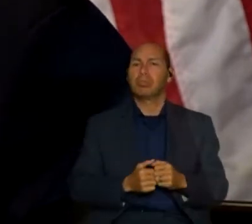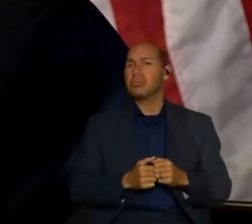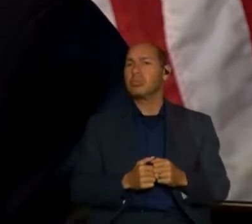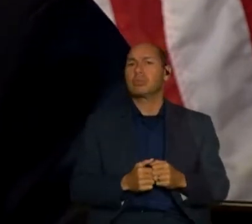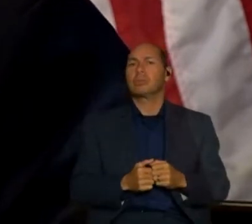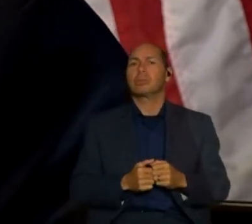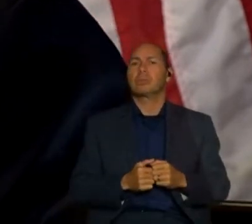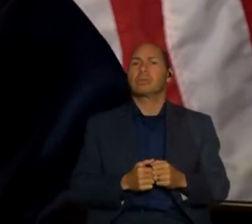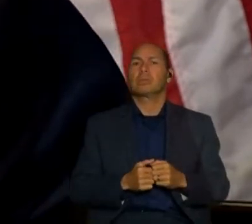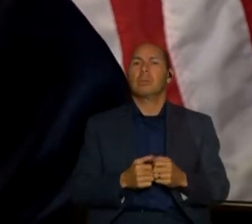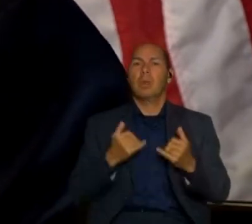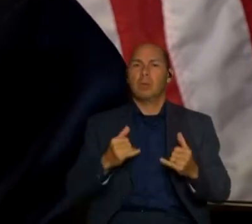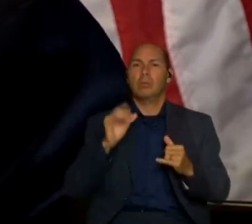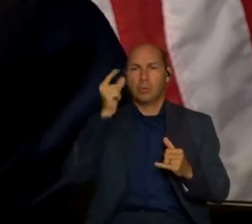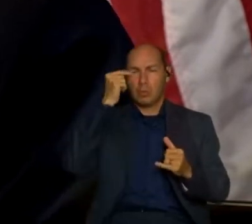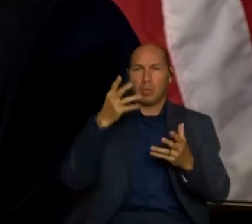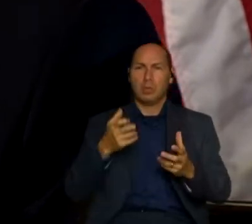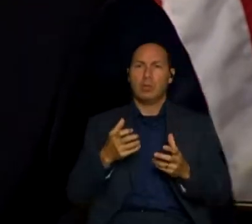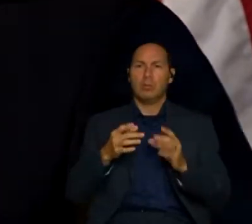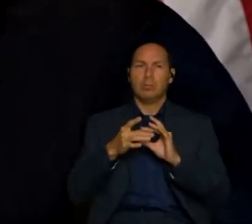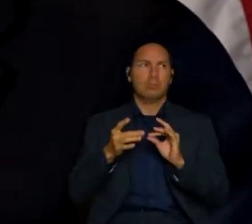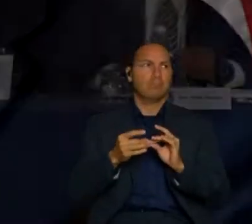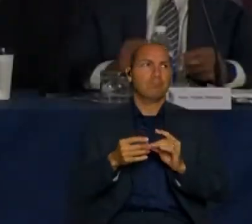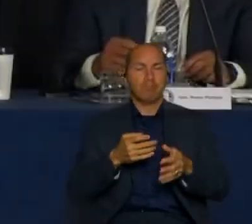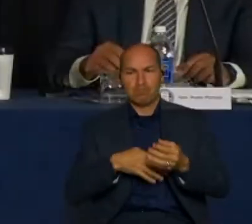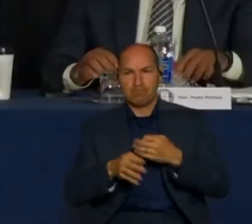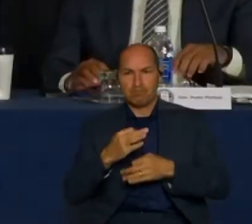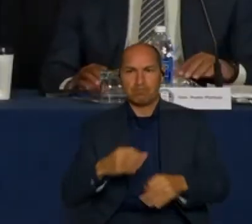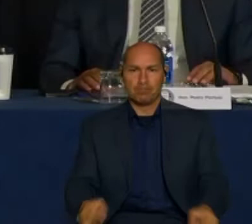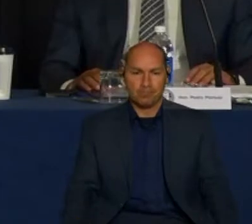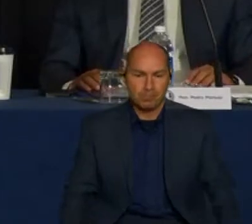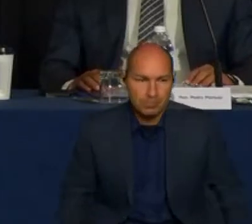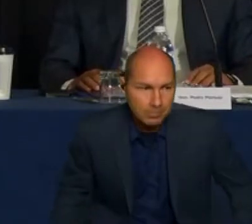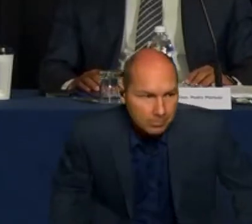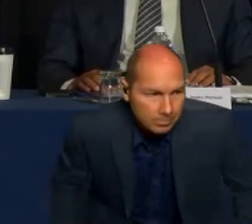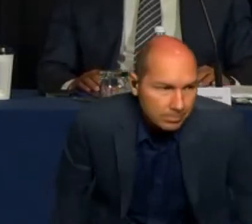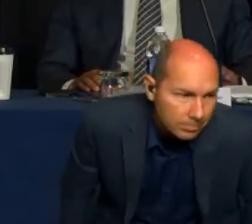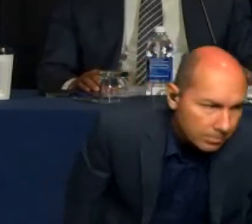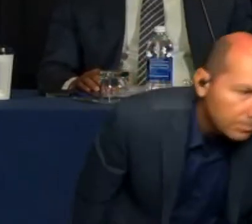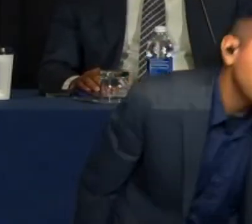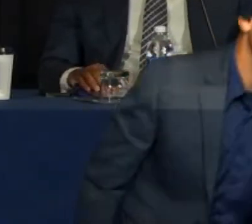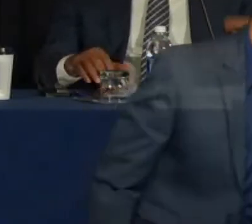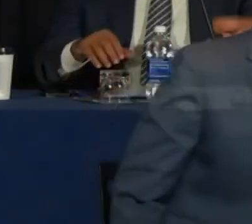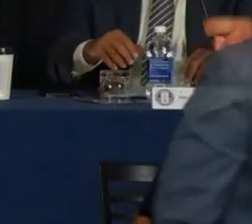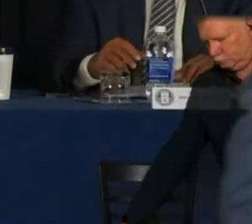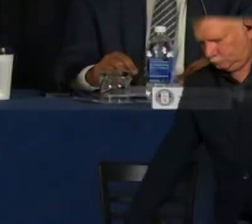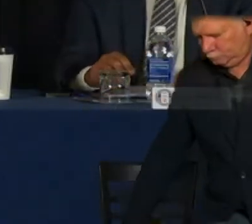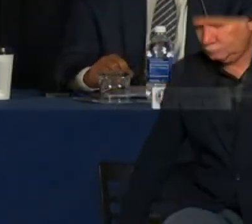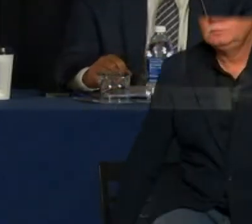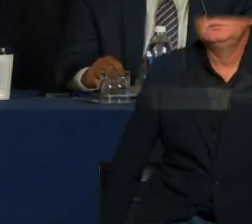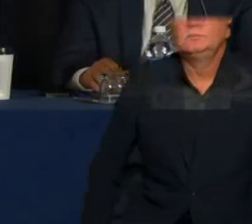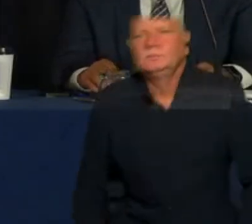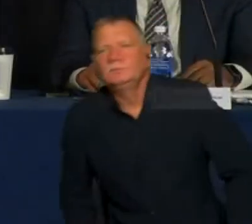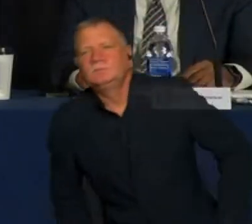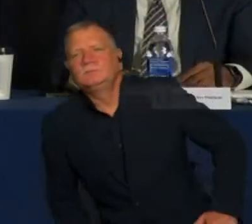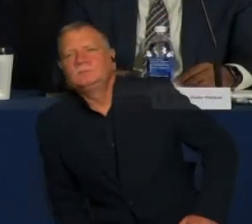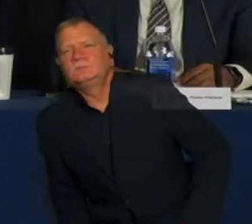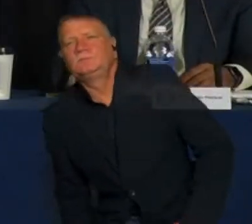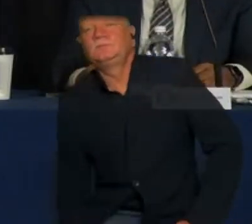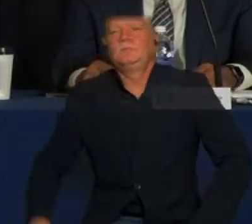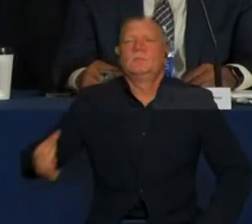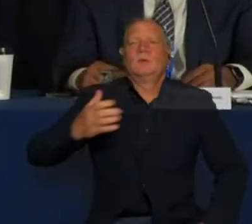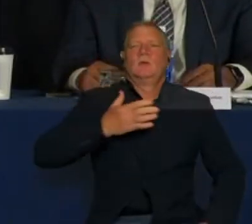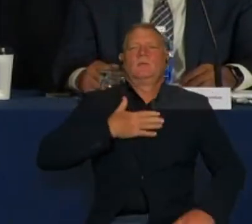governor wants to speak first. Okay, thank you, Mr. Chairman. My administration is committed